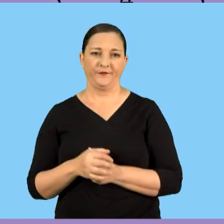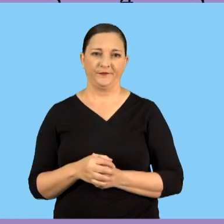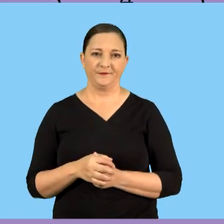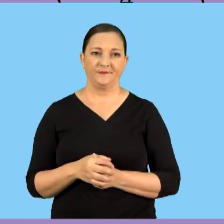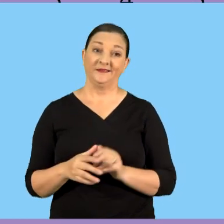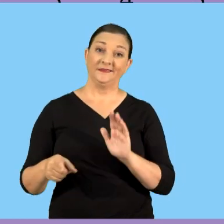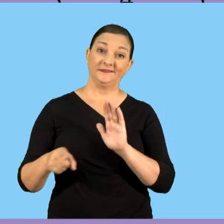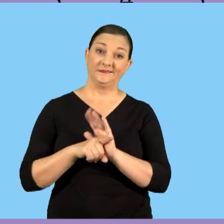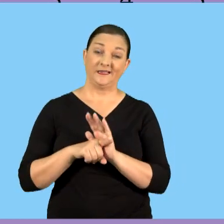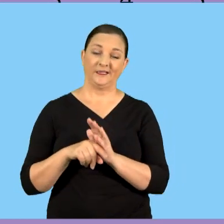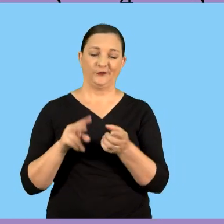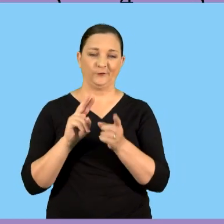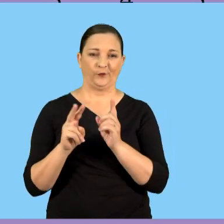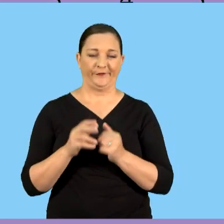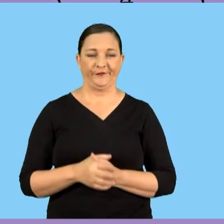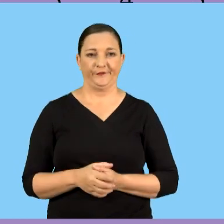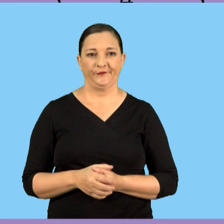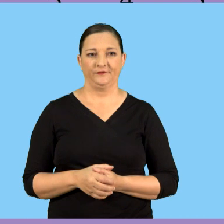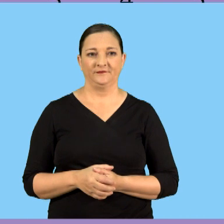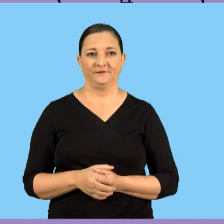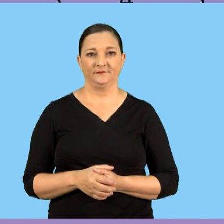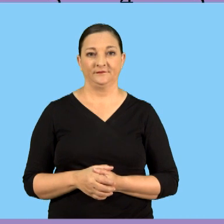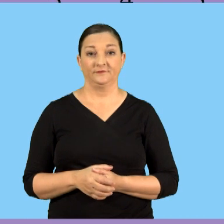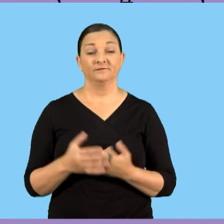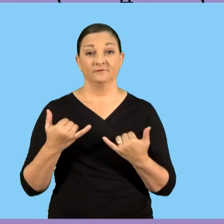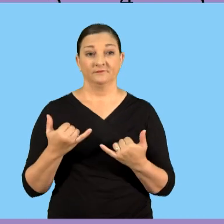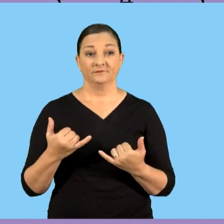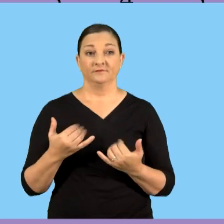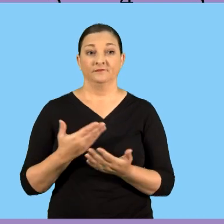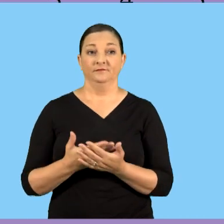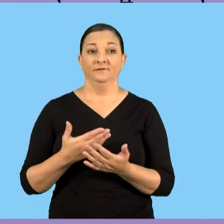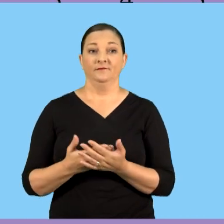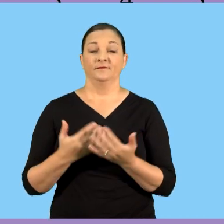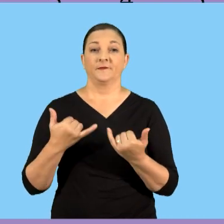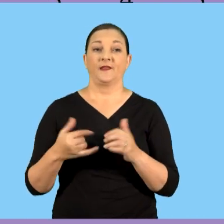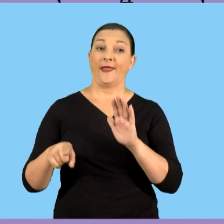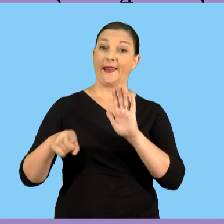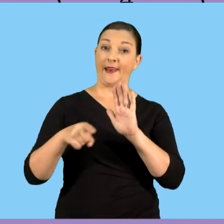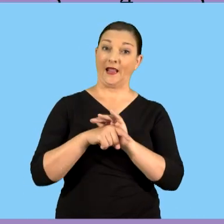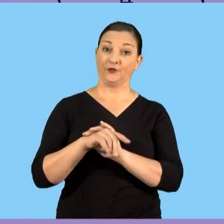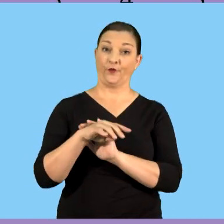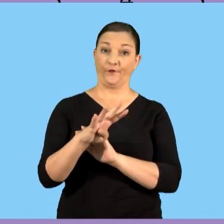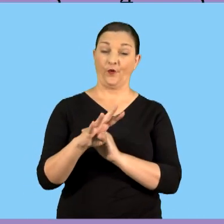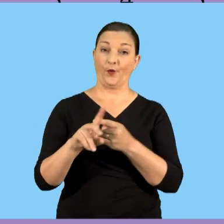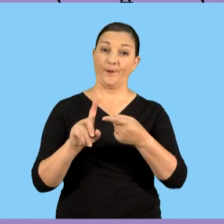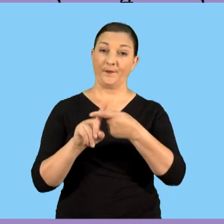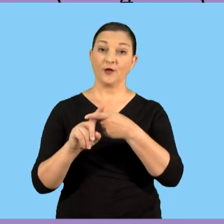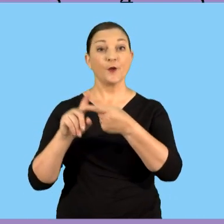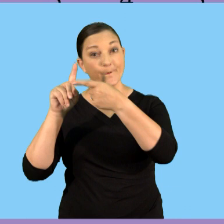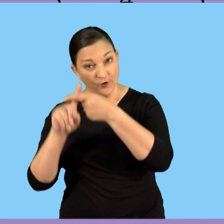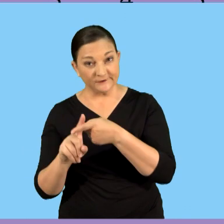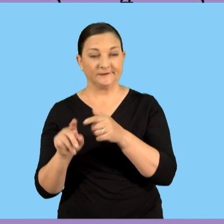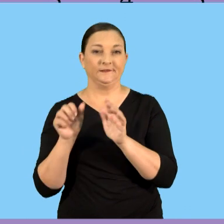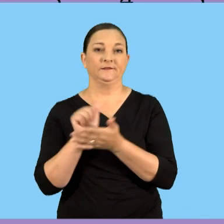my answer is going to be a negative 12. And then we take a negative 4 plus a positive 16.